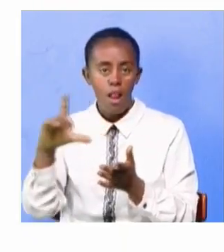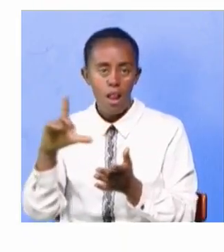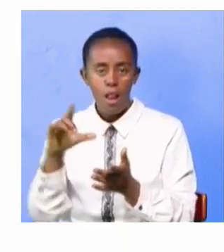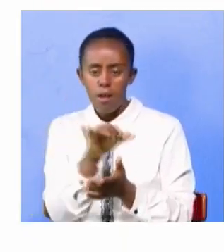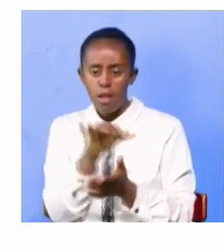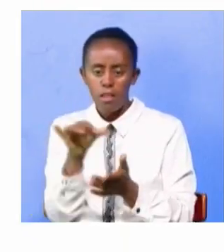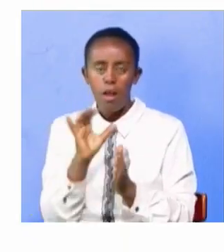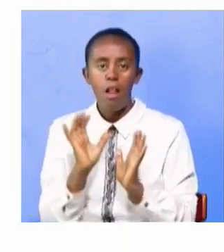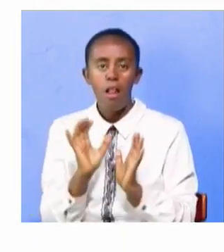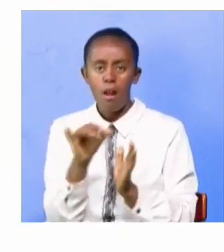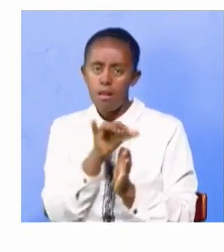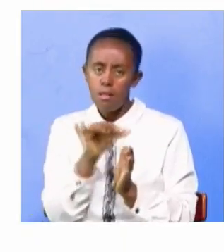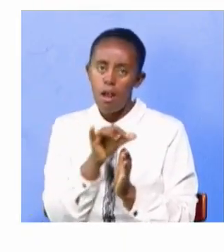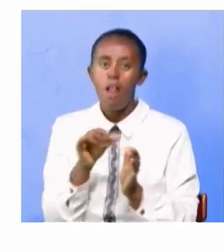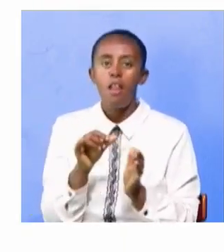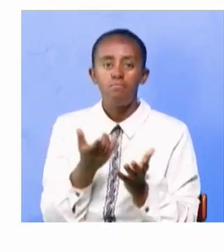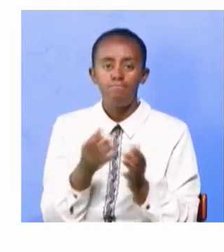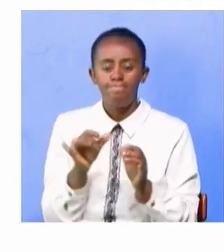Identical synonym.